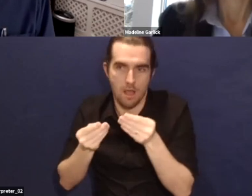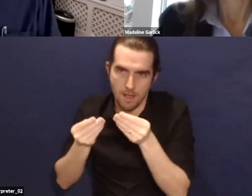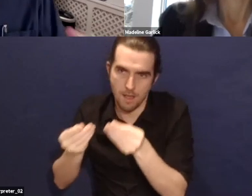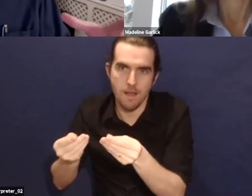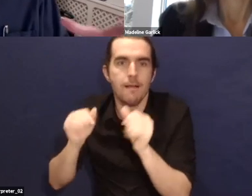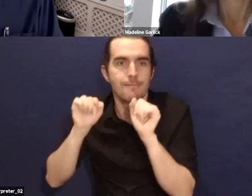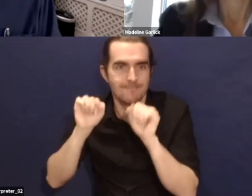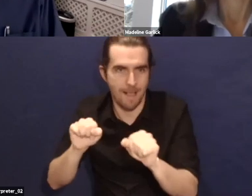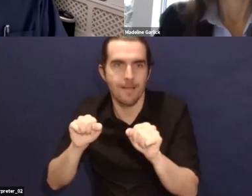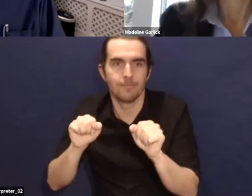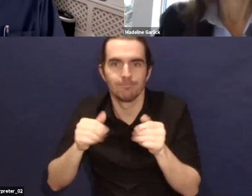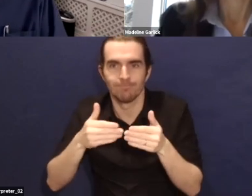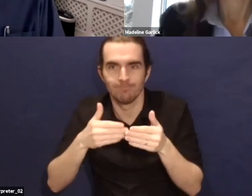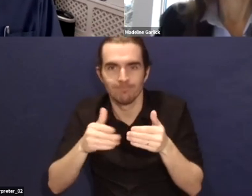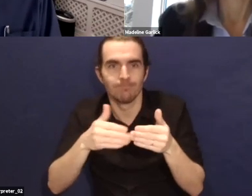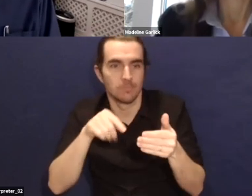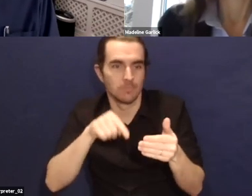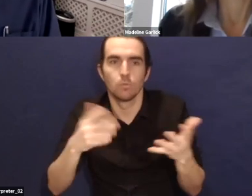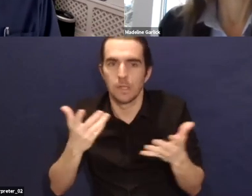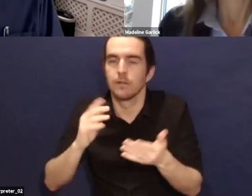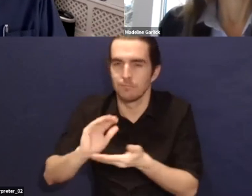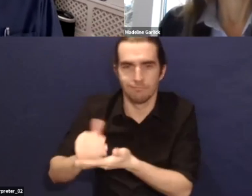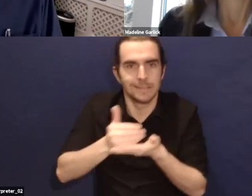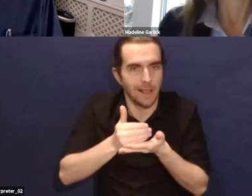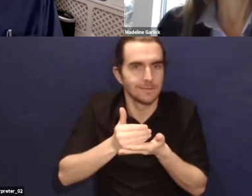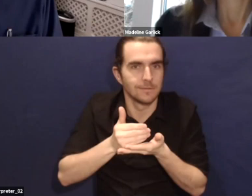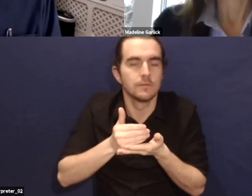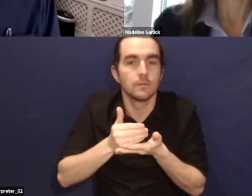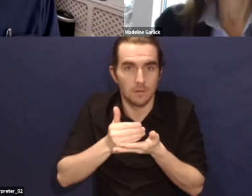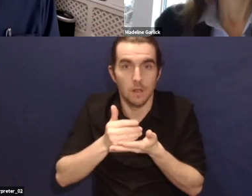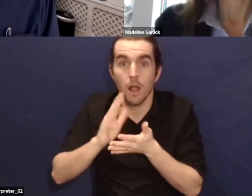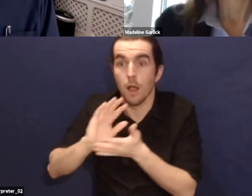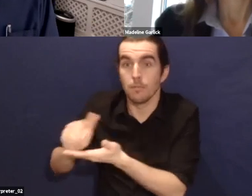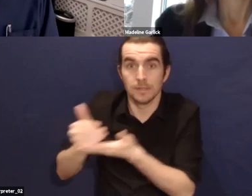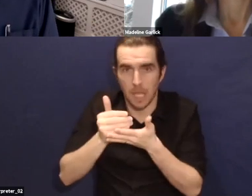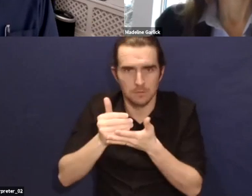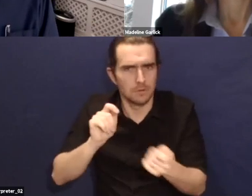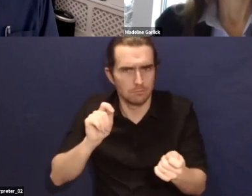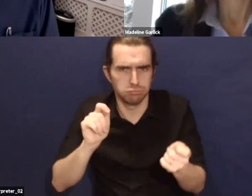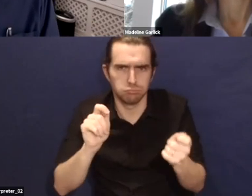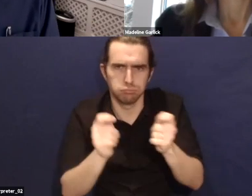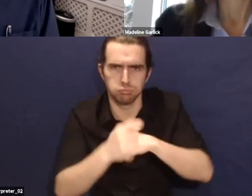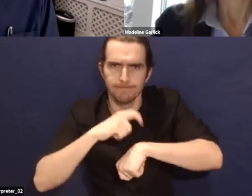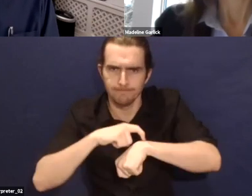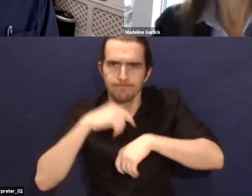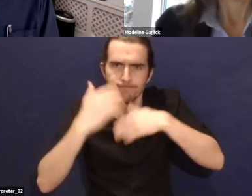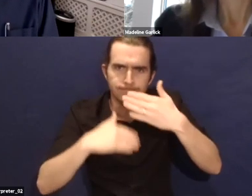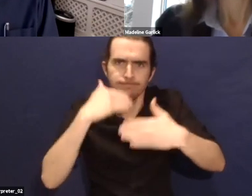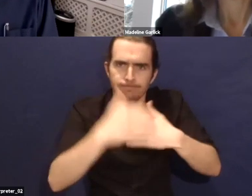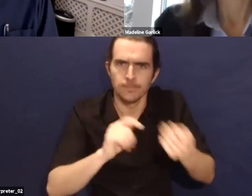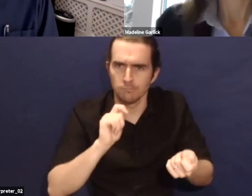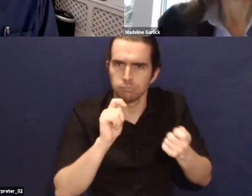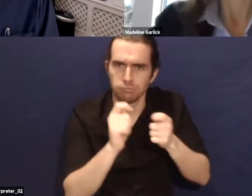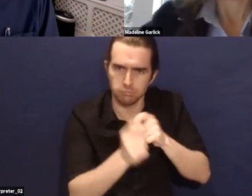UNHCR, their displacement becomes longer. They need access to education. They need access